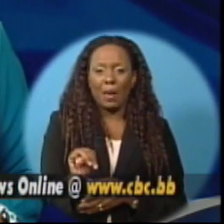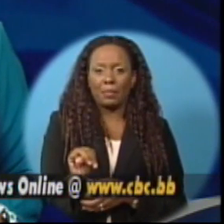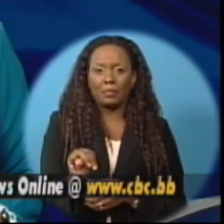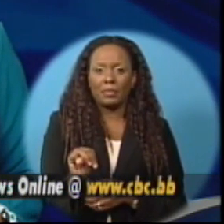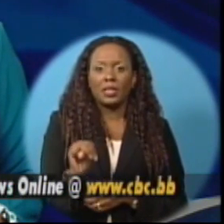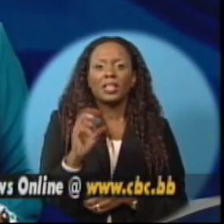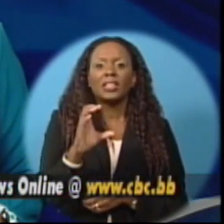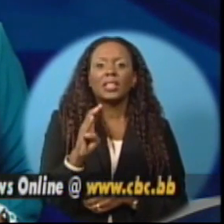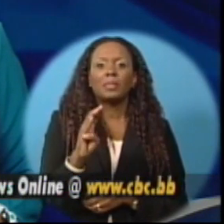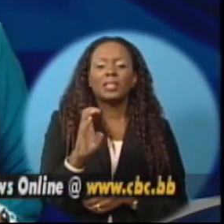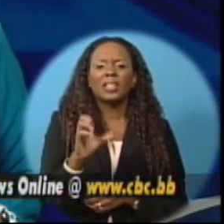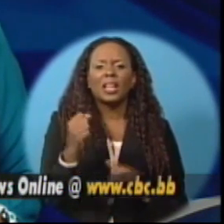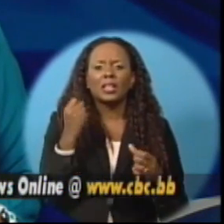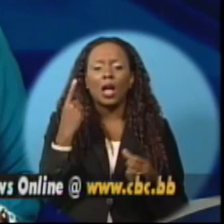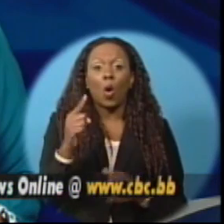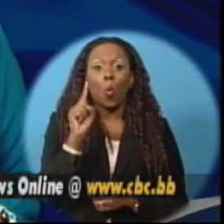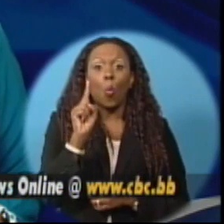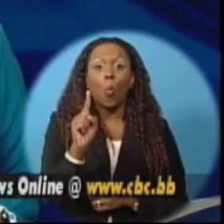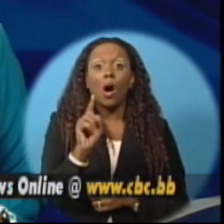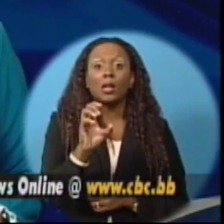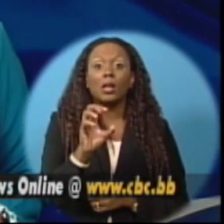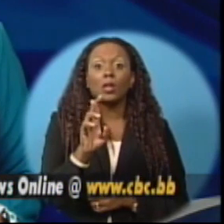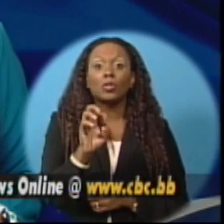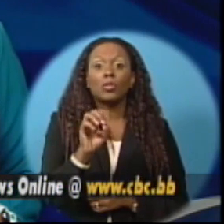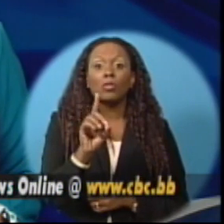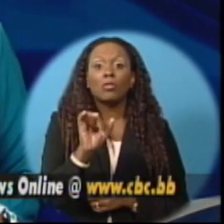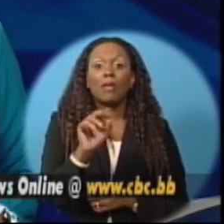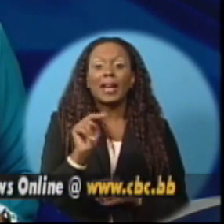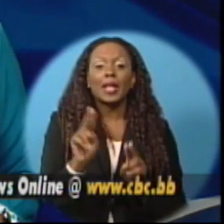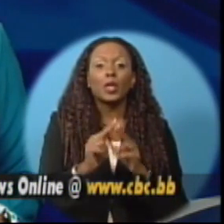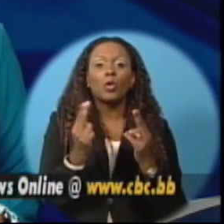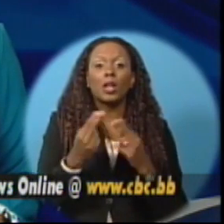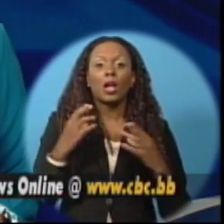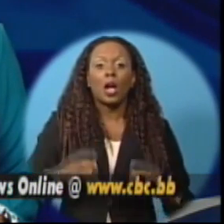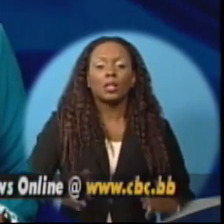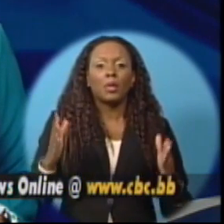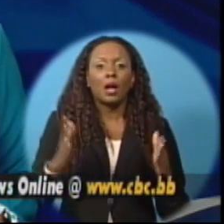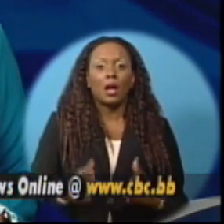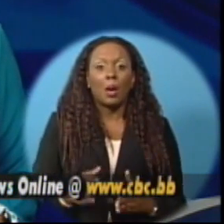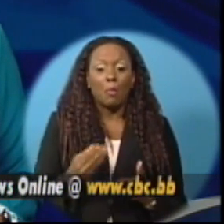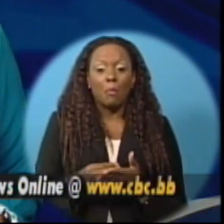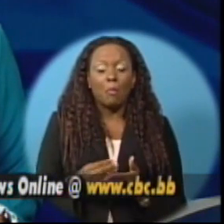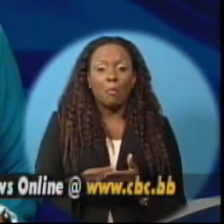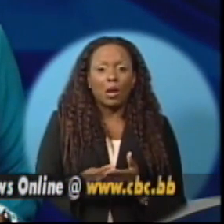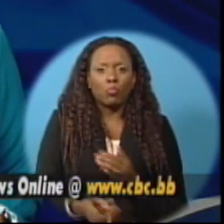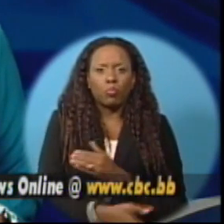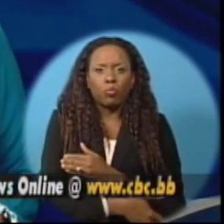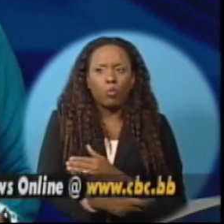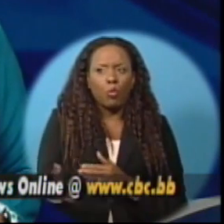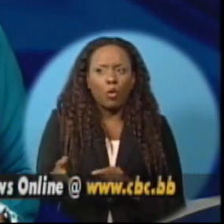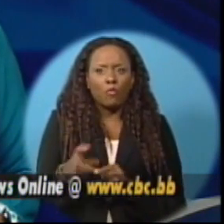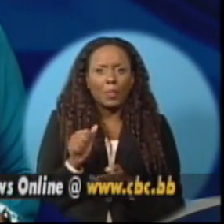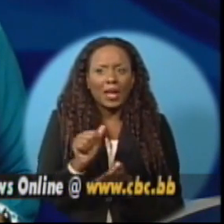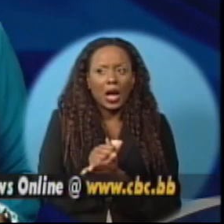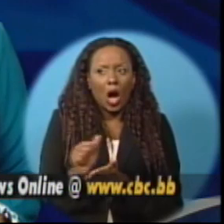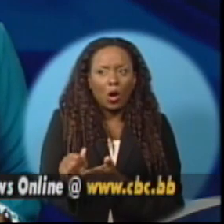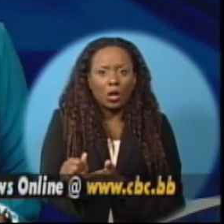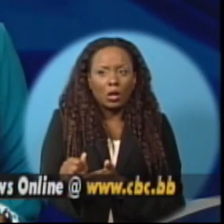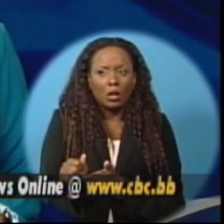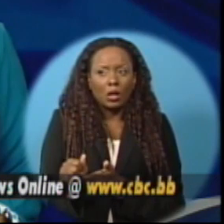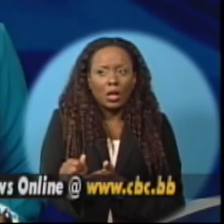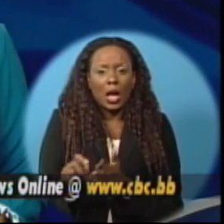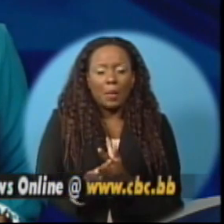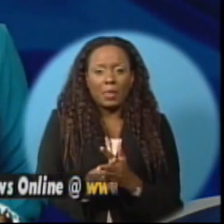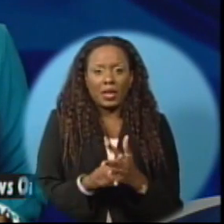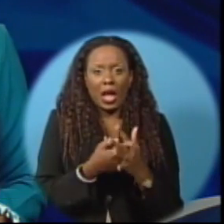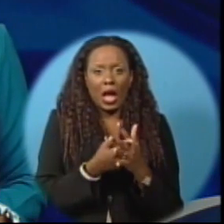learned that at least one credit union customer has also had funds withdrawn from her account over the weekend. She says it all